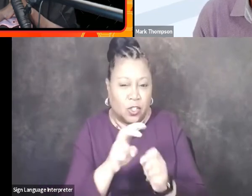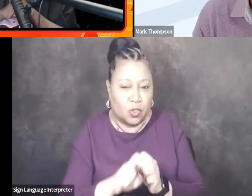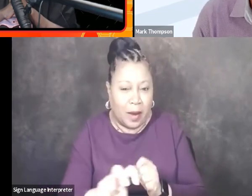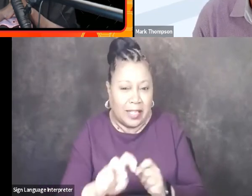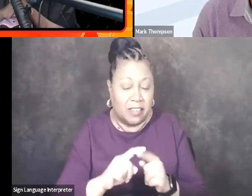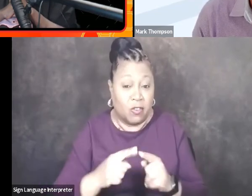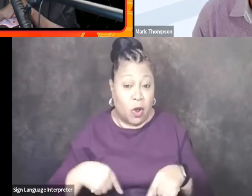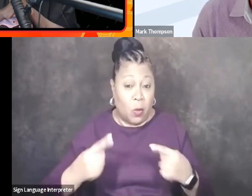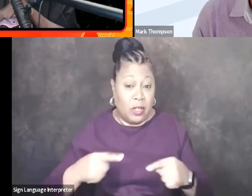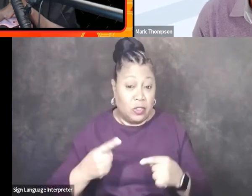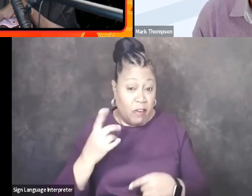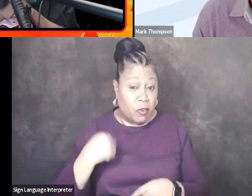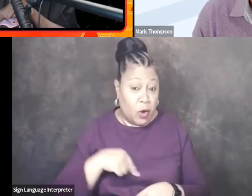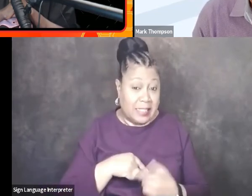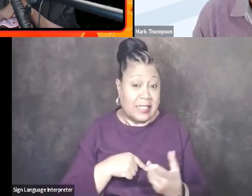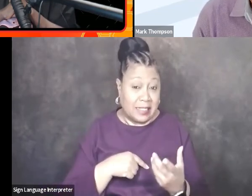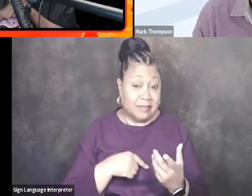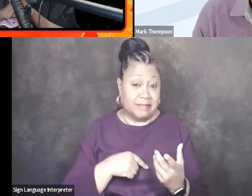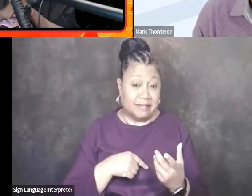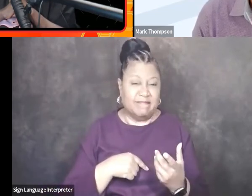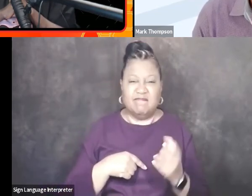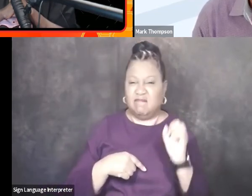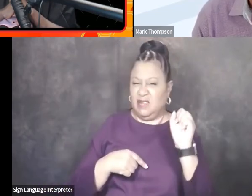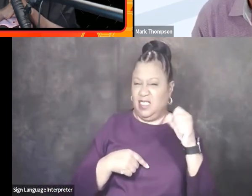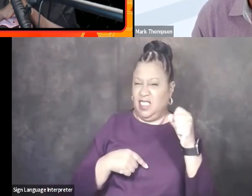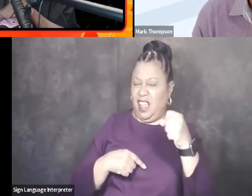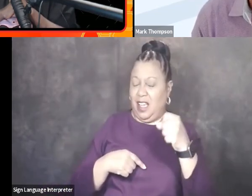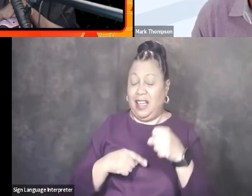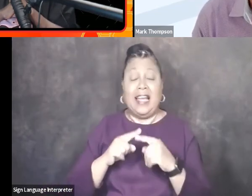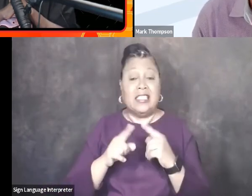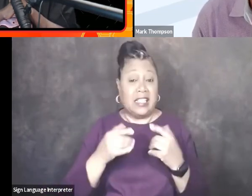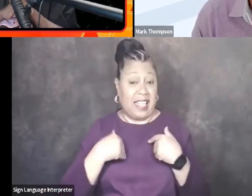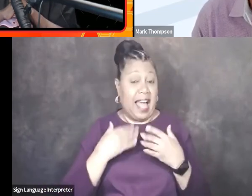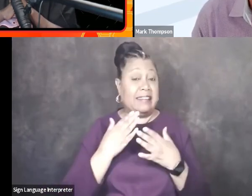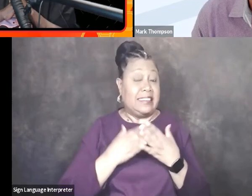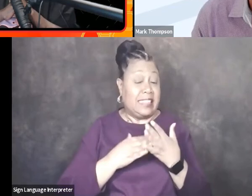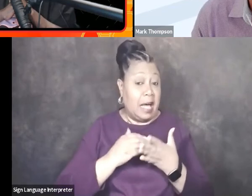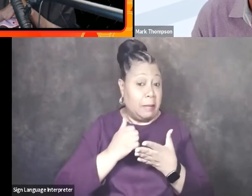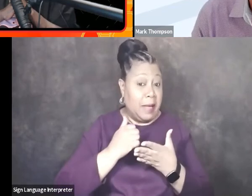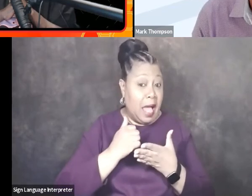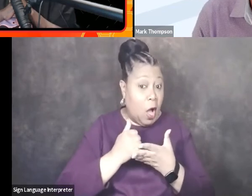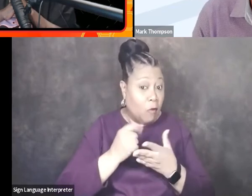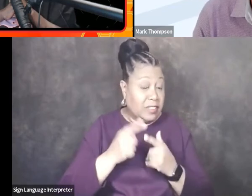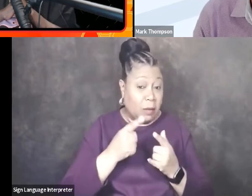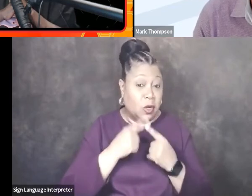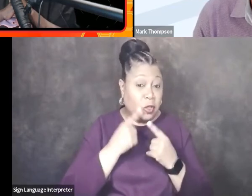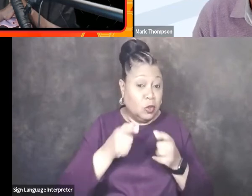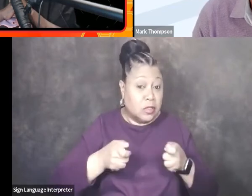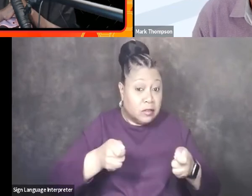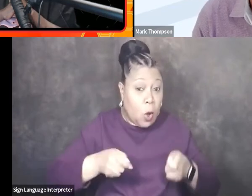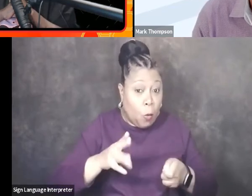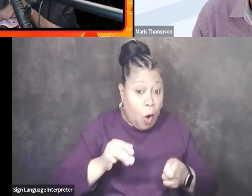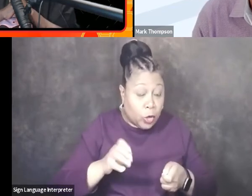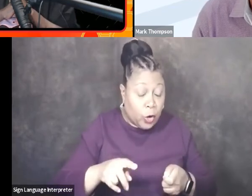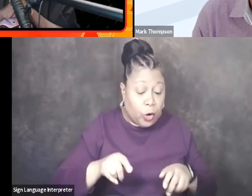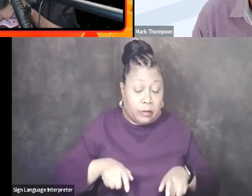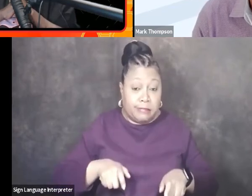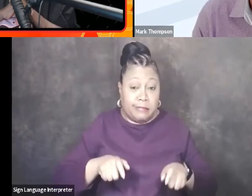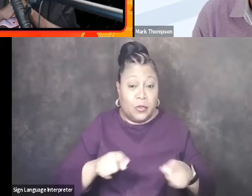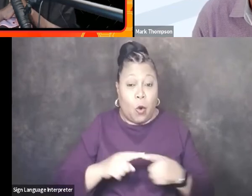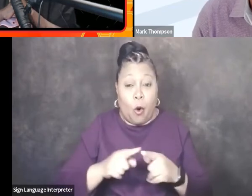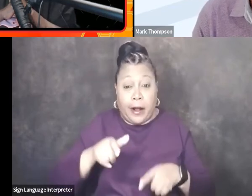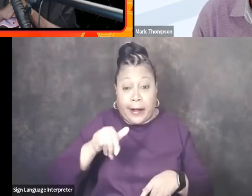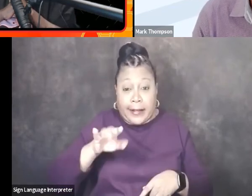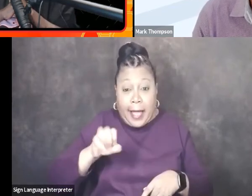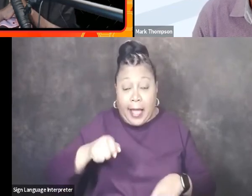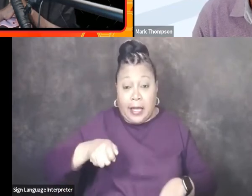across. Yeah. It does have some help too for someone who's using a walker or with a cane. It